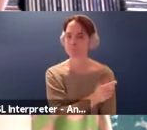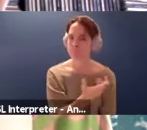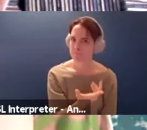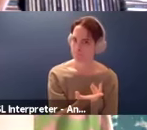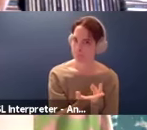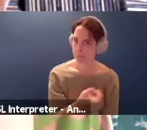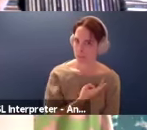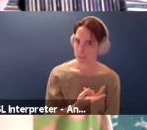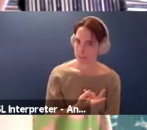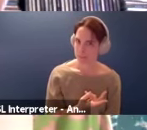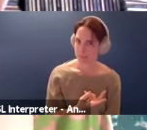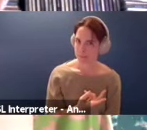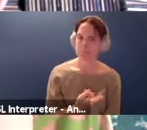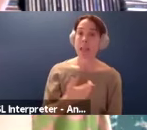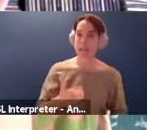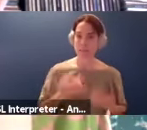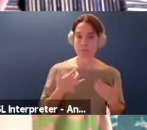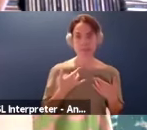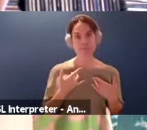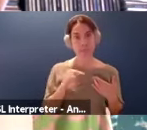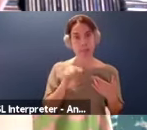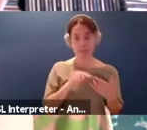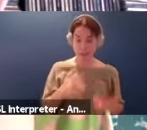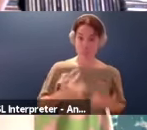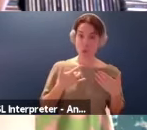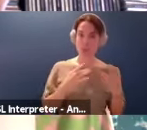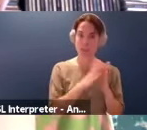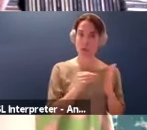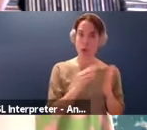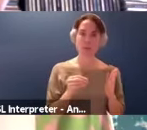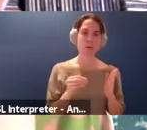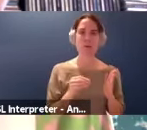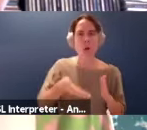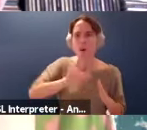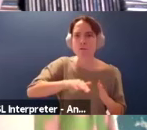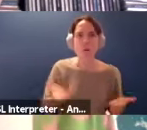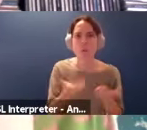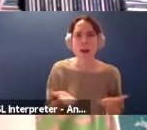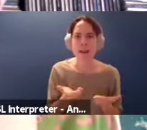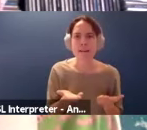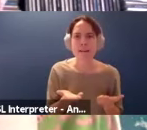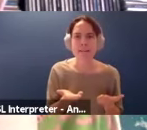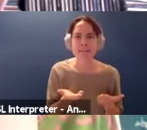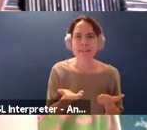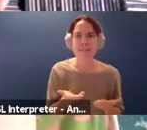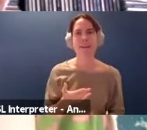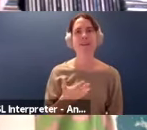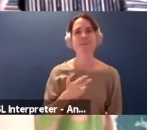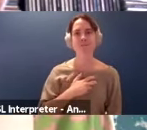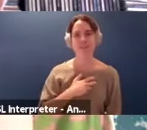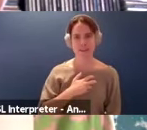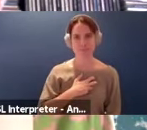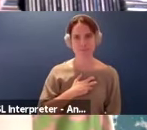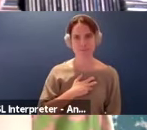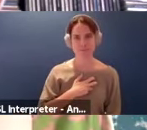fear that we are going to lose somehow um if black people are treated